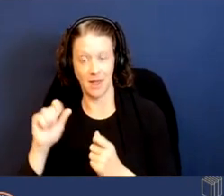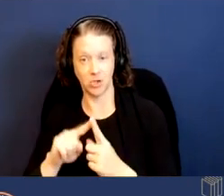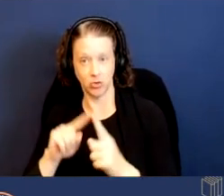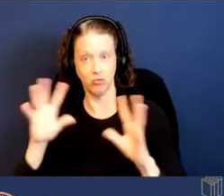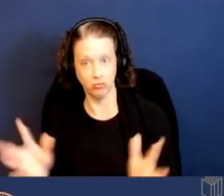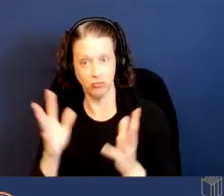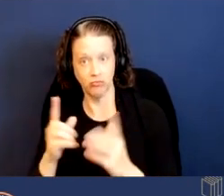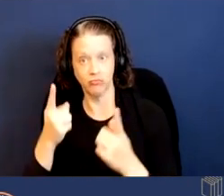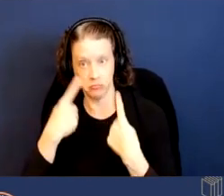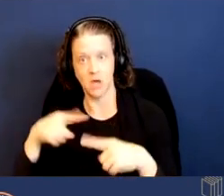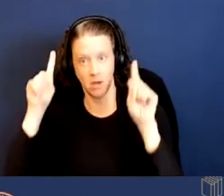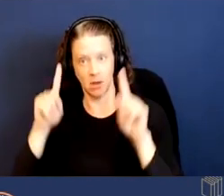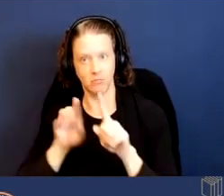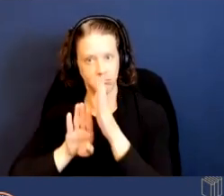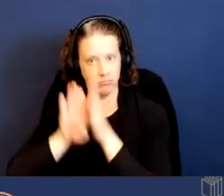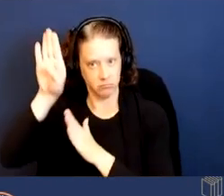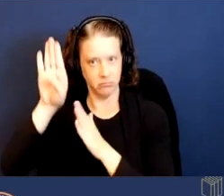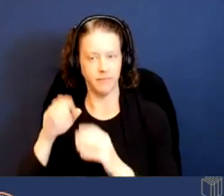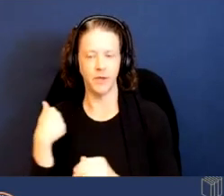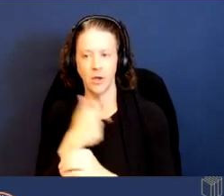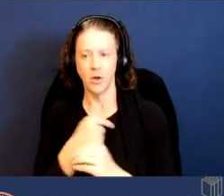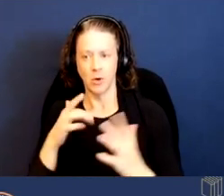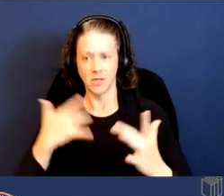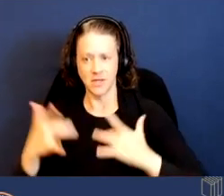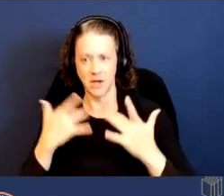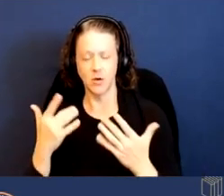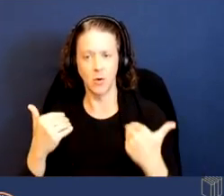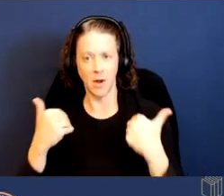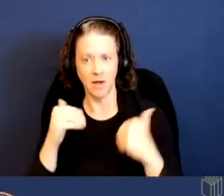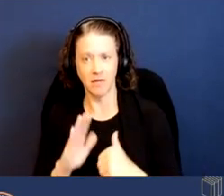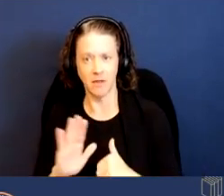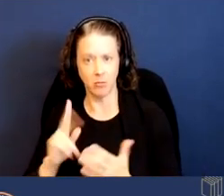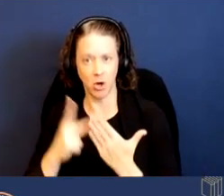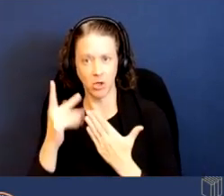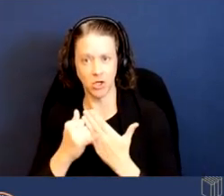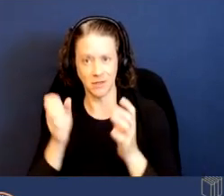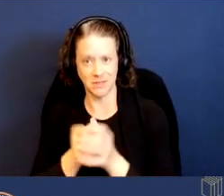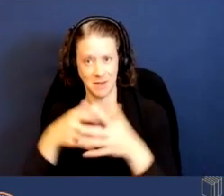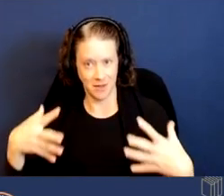So again, we're really excited to have that project expand,